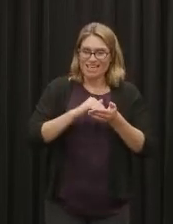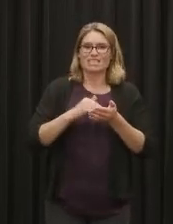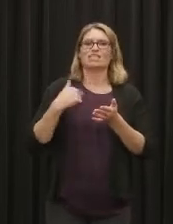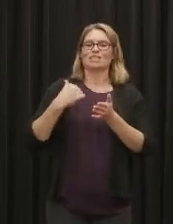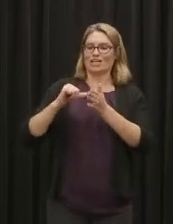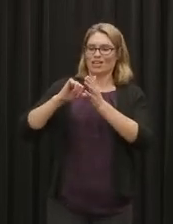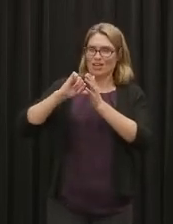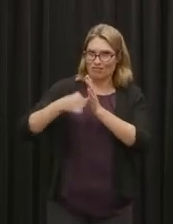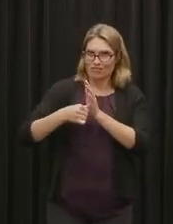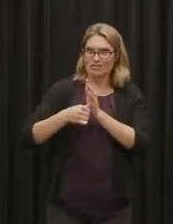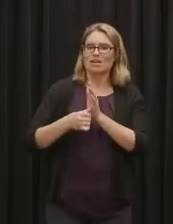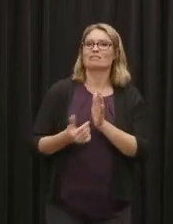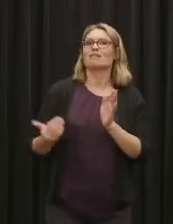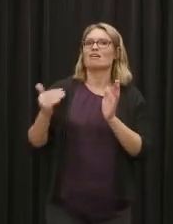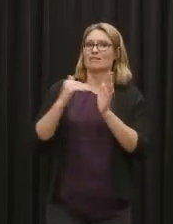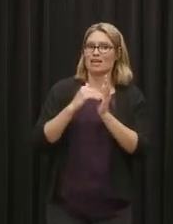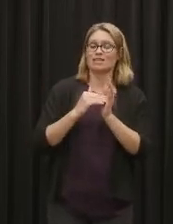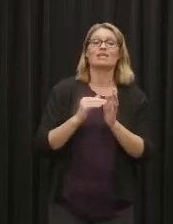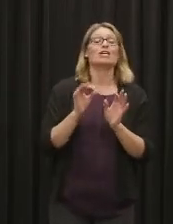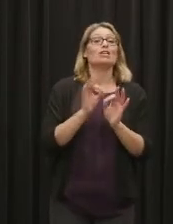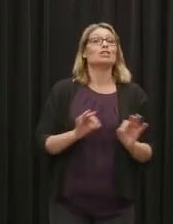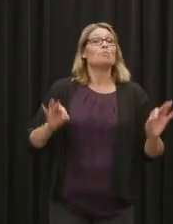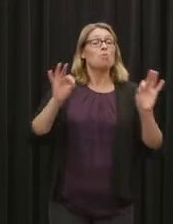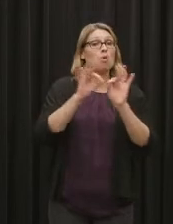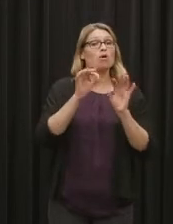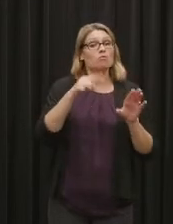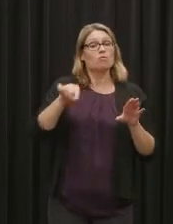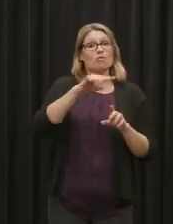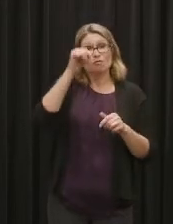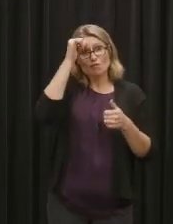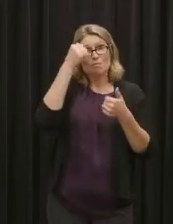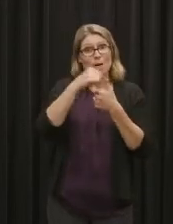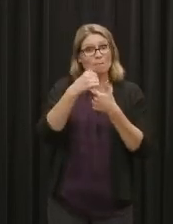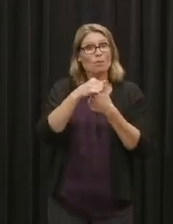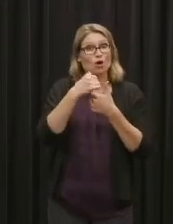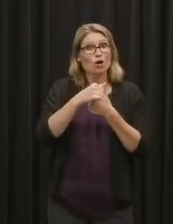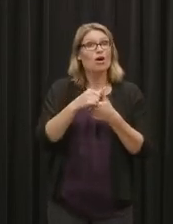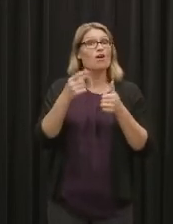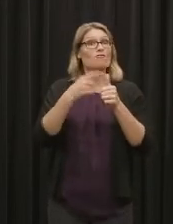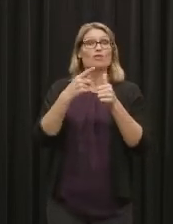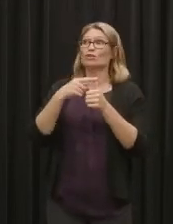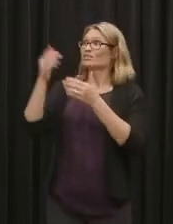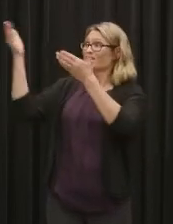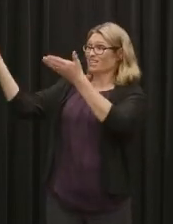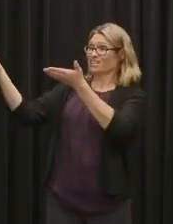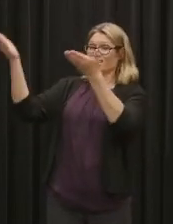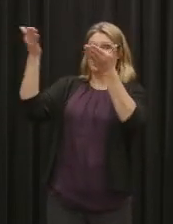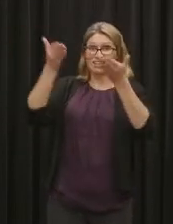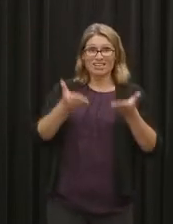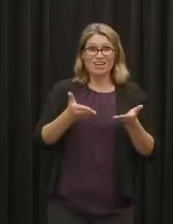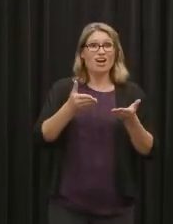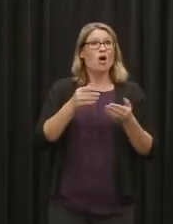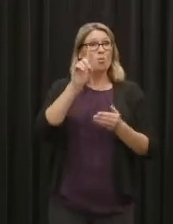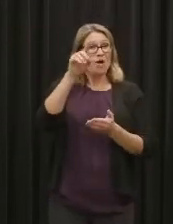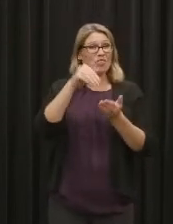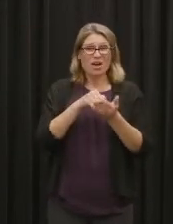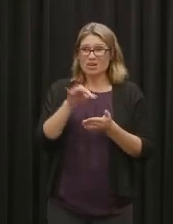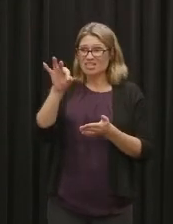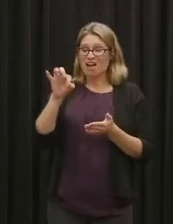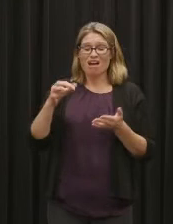and emphasize that it's important to remember that although the first shipment is a relatively small